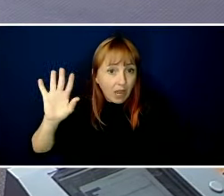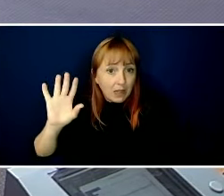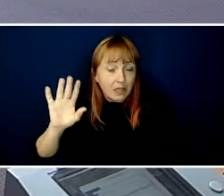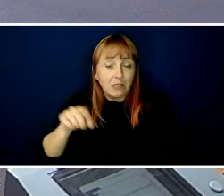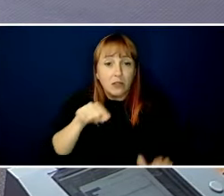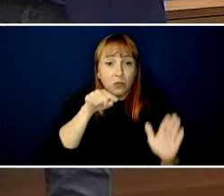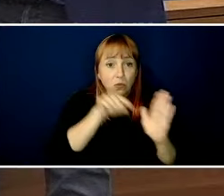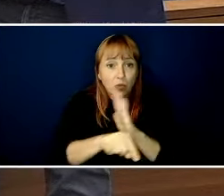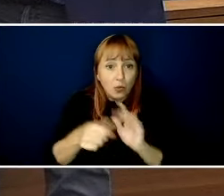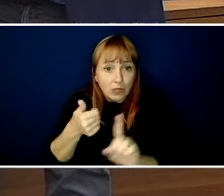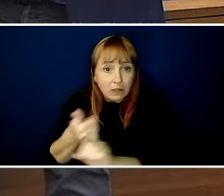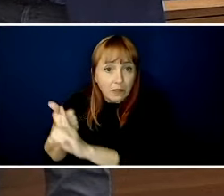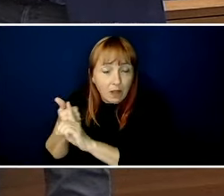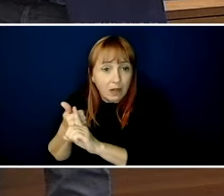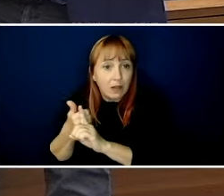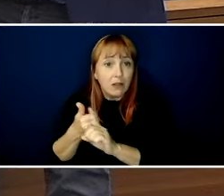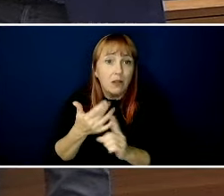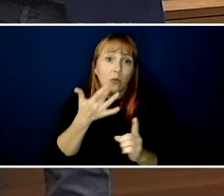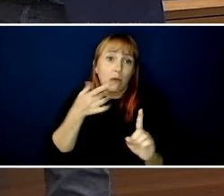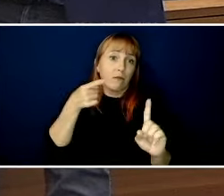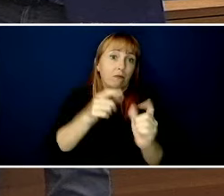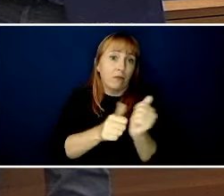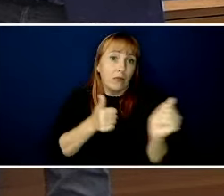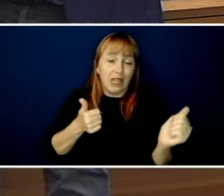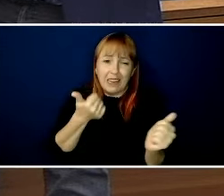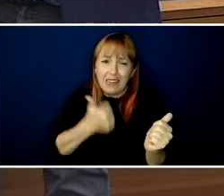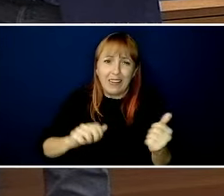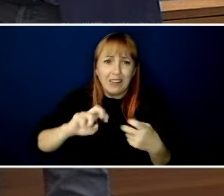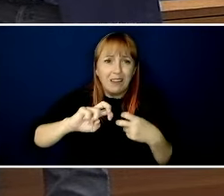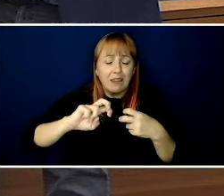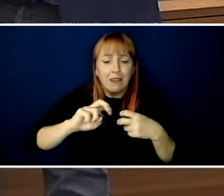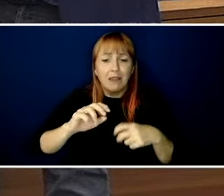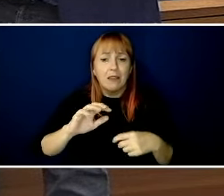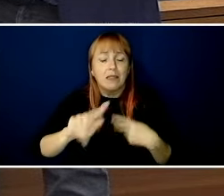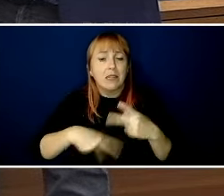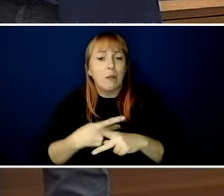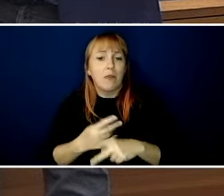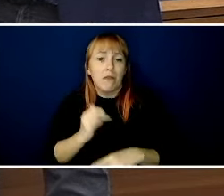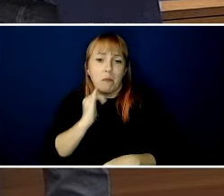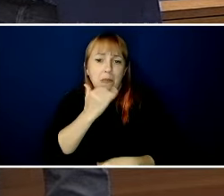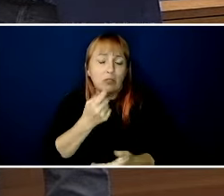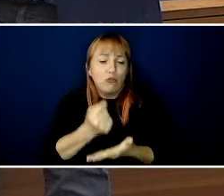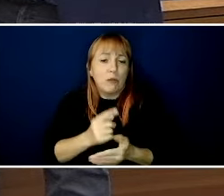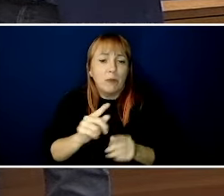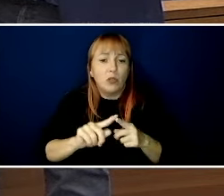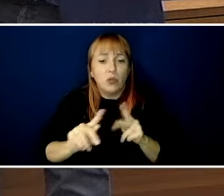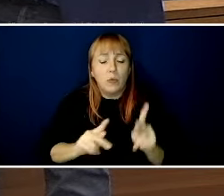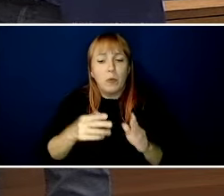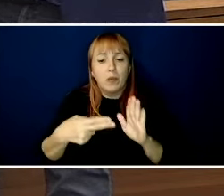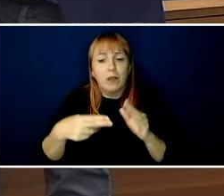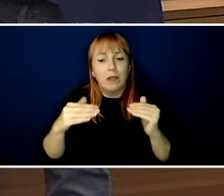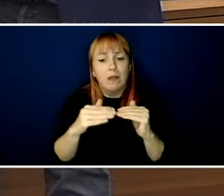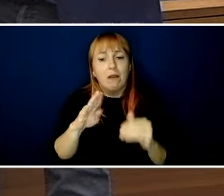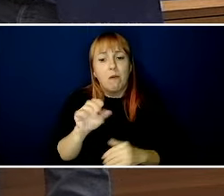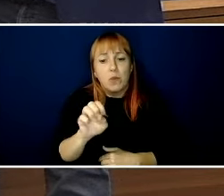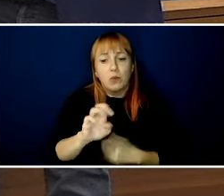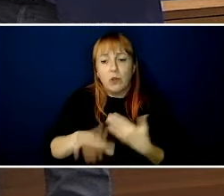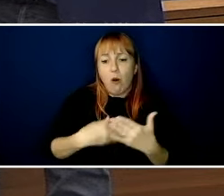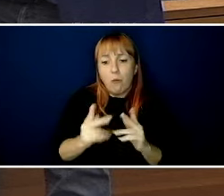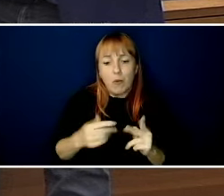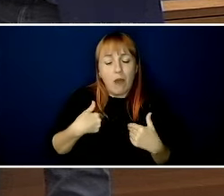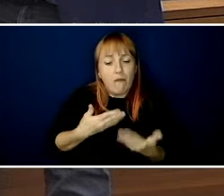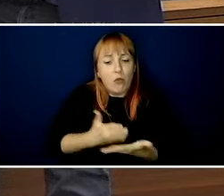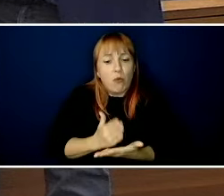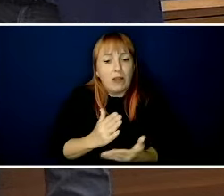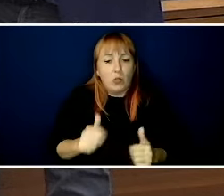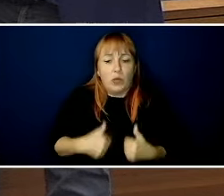of mistreatment of another is abuse, and all people have the moral and legal right to live free of abuse and violence, and whereas each of